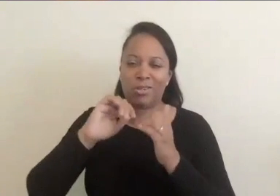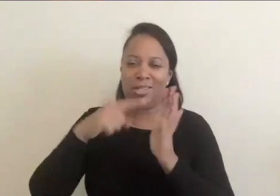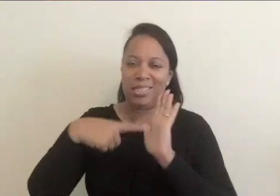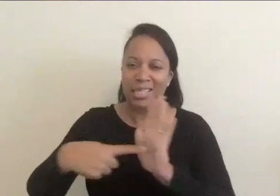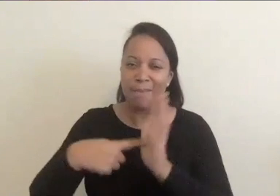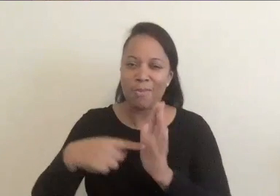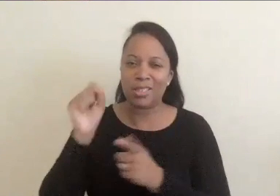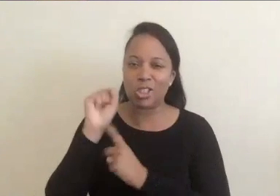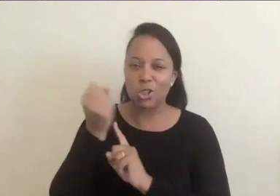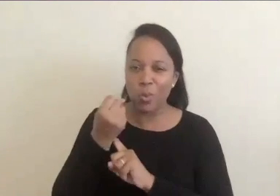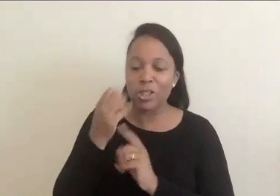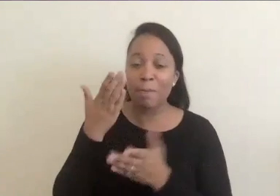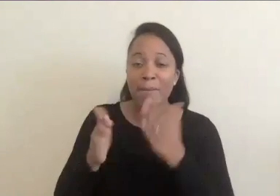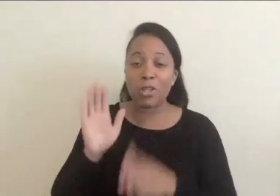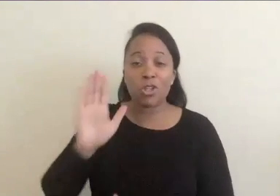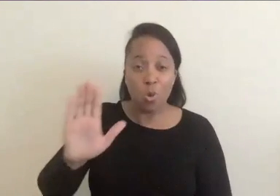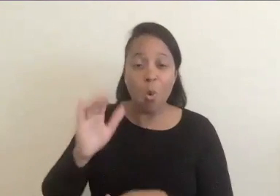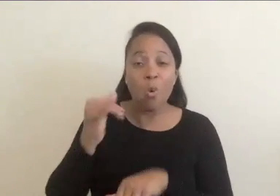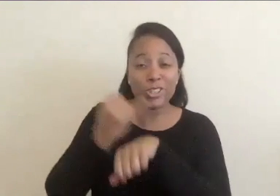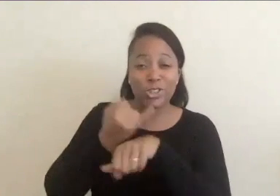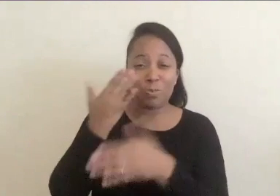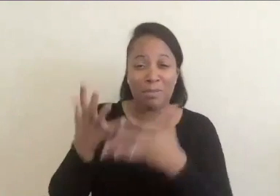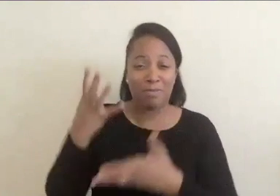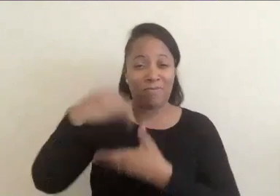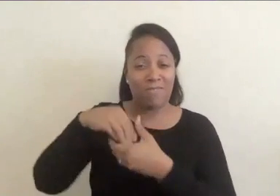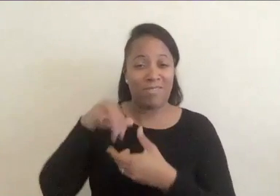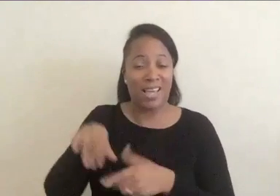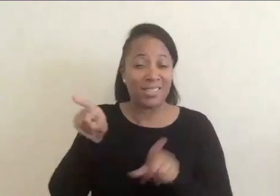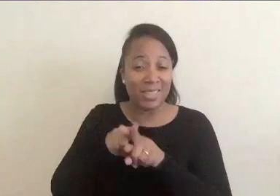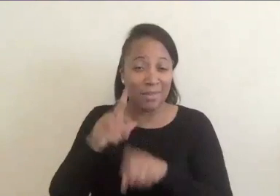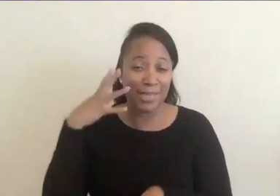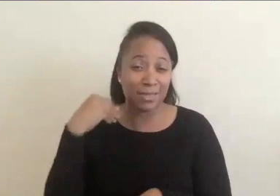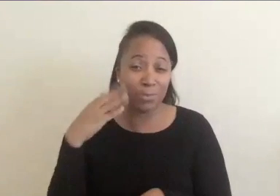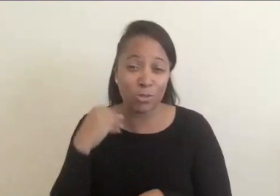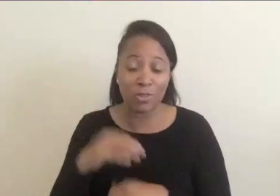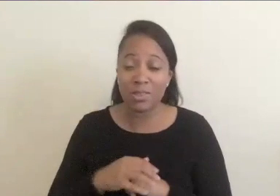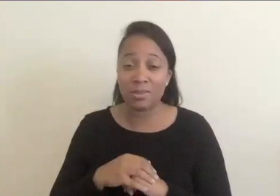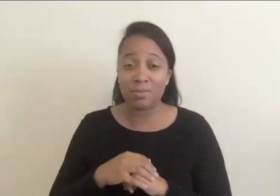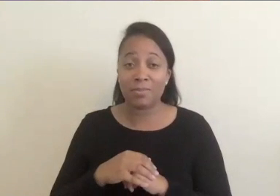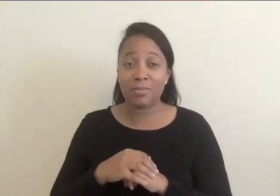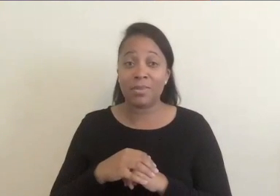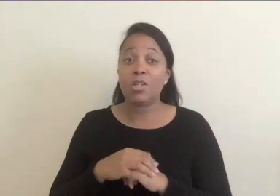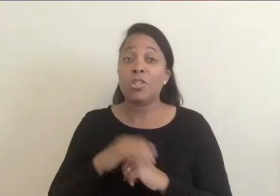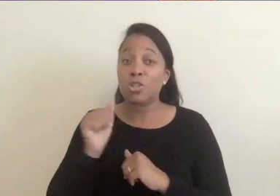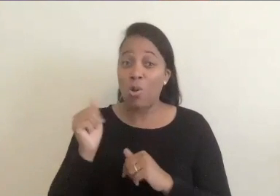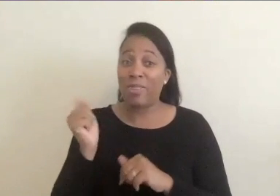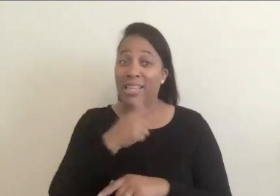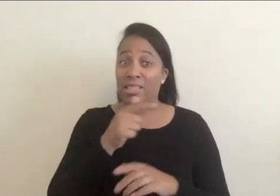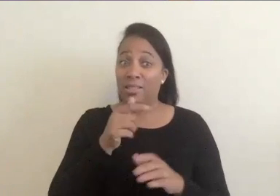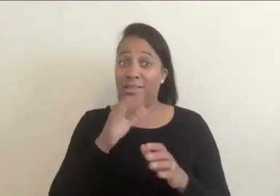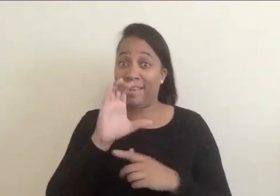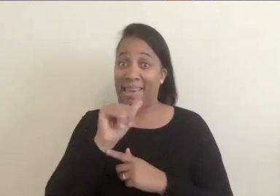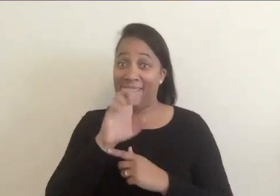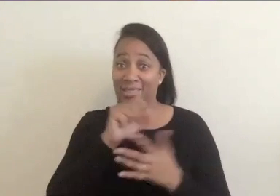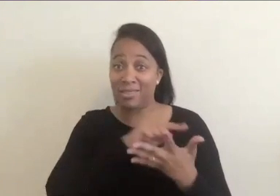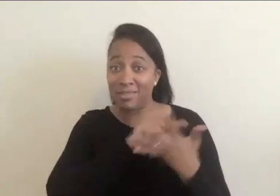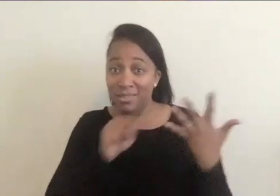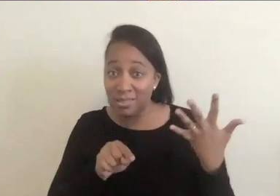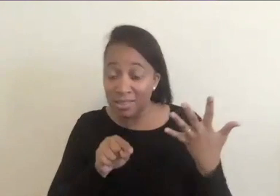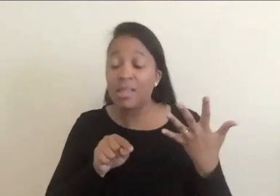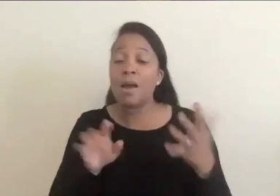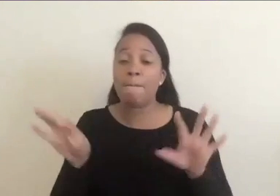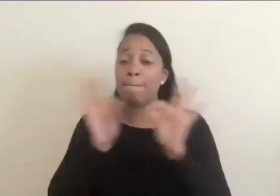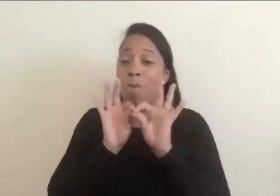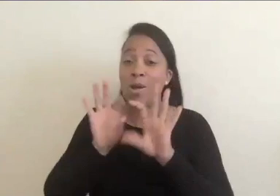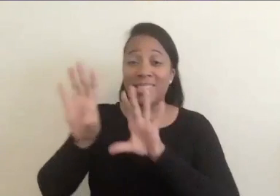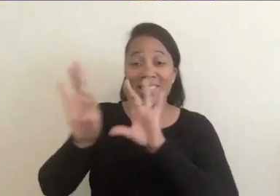to ones that your institution could find themselves in. So the silver lining to all this high-profile litigation is that